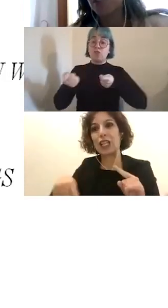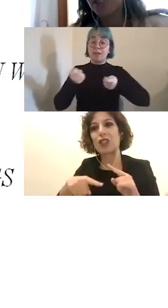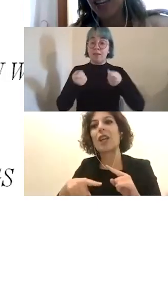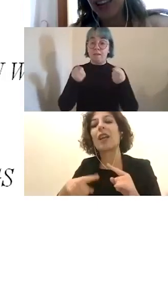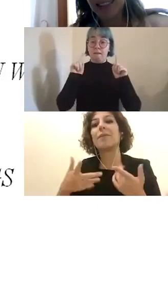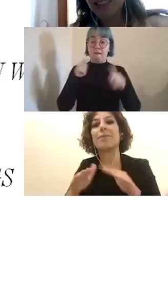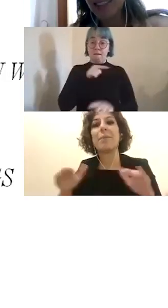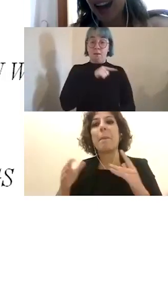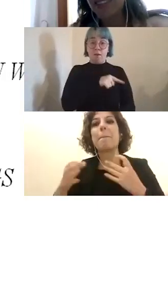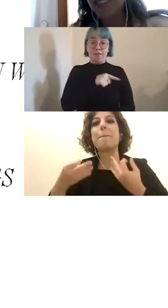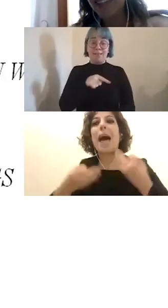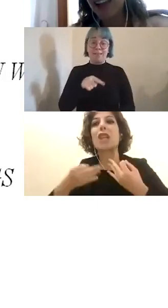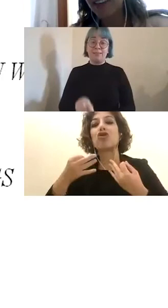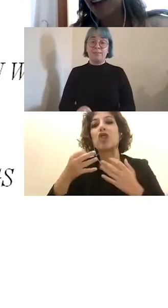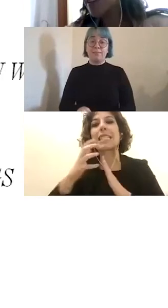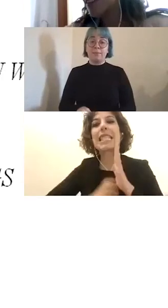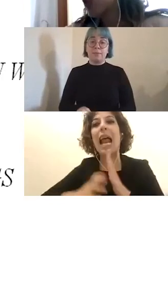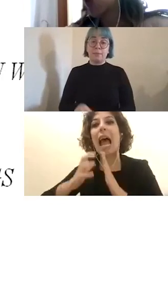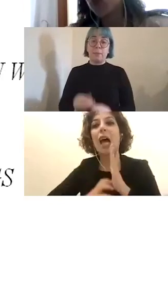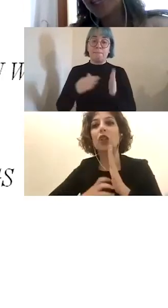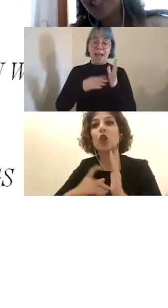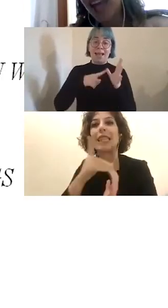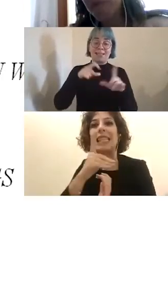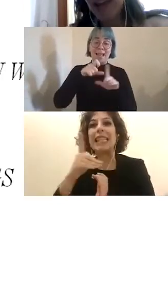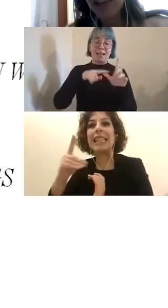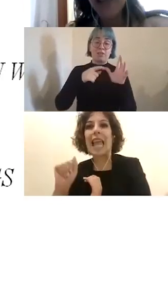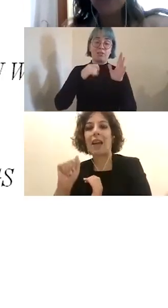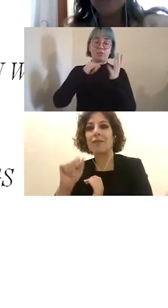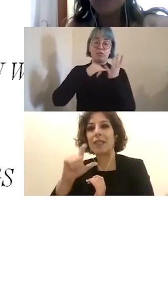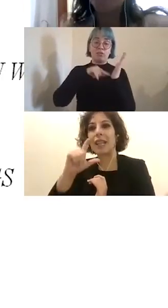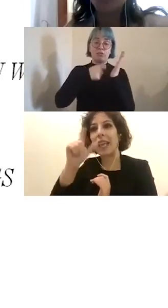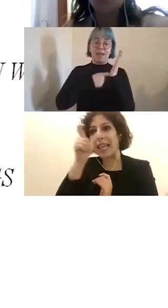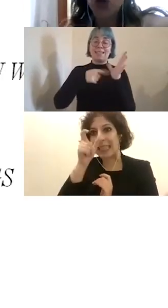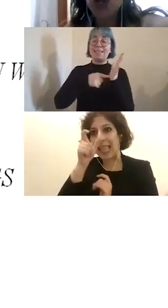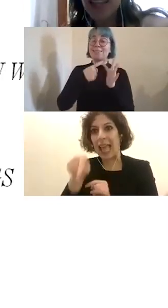this table, magistrate of Catania, said.